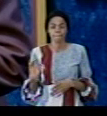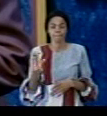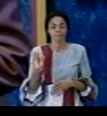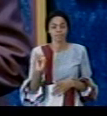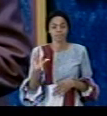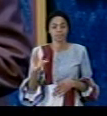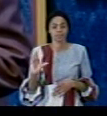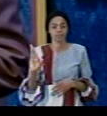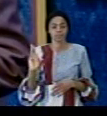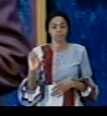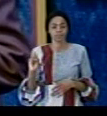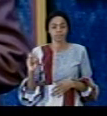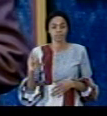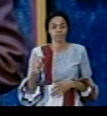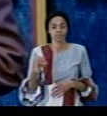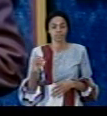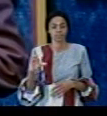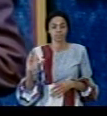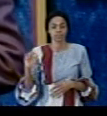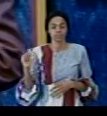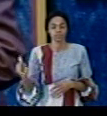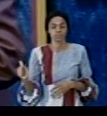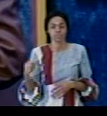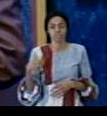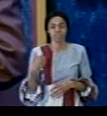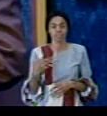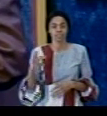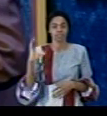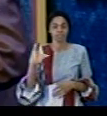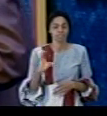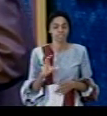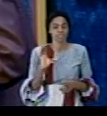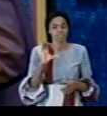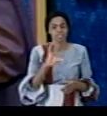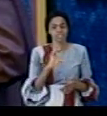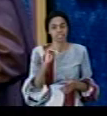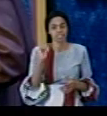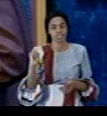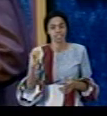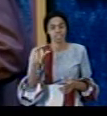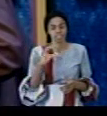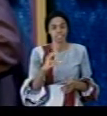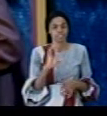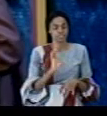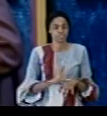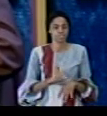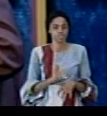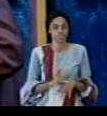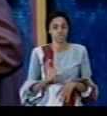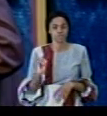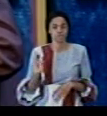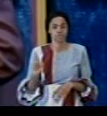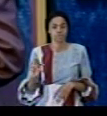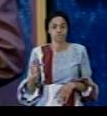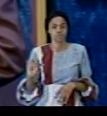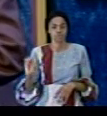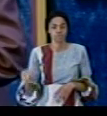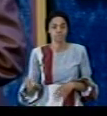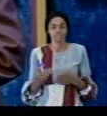Olushola Ayodele of CAC Ondo. If he's here, can we recognize him? Thank you. God